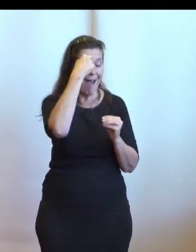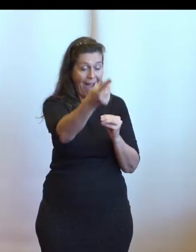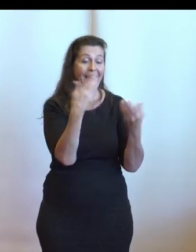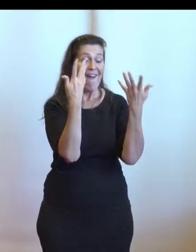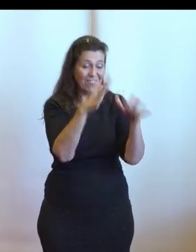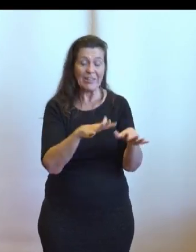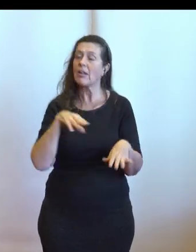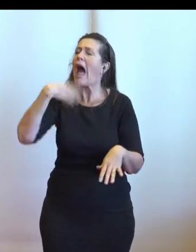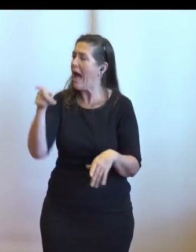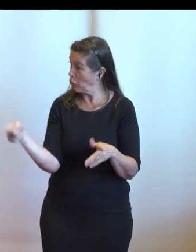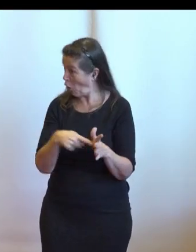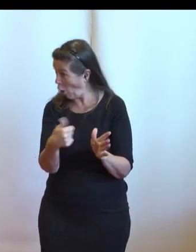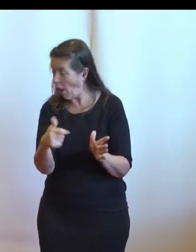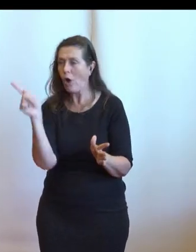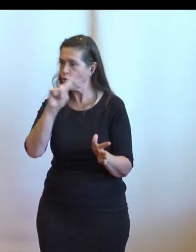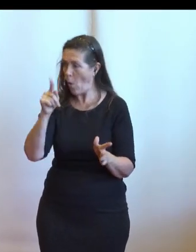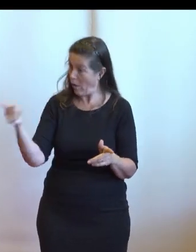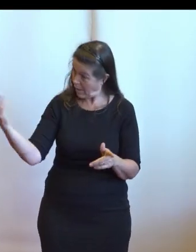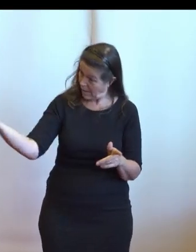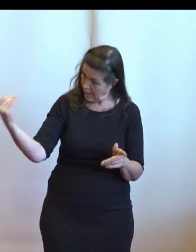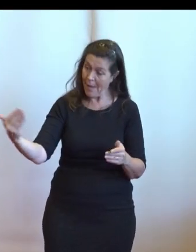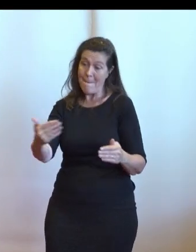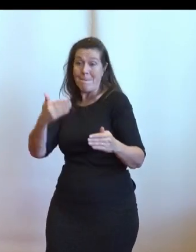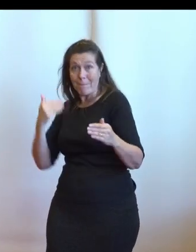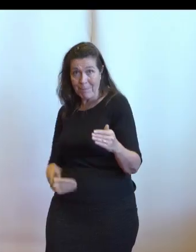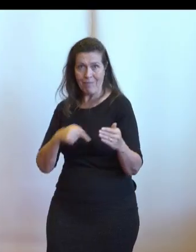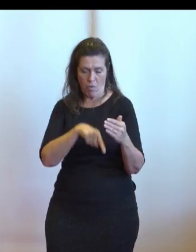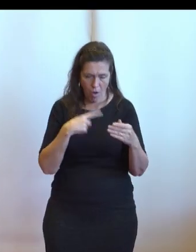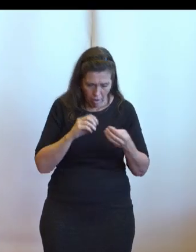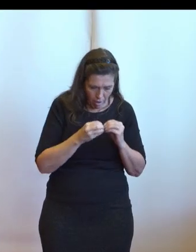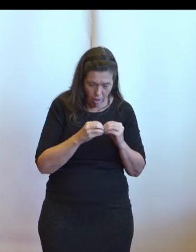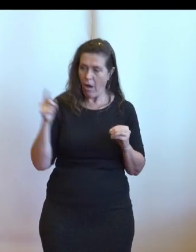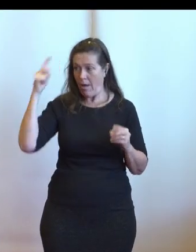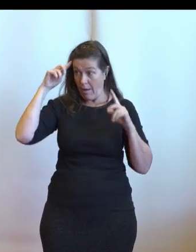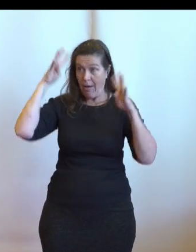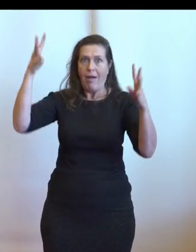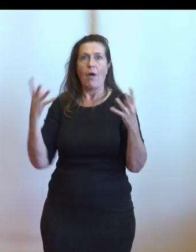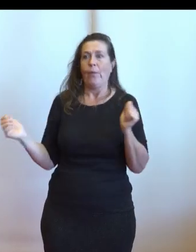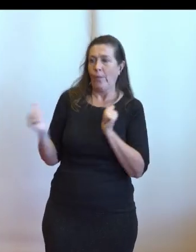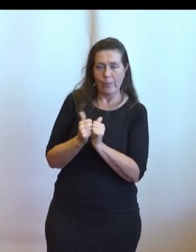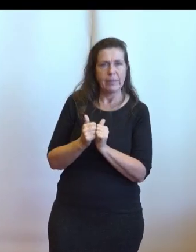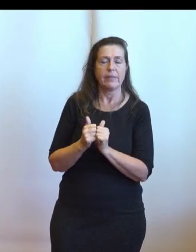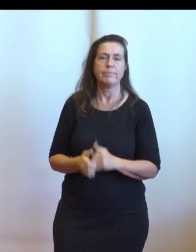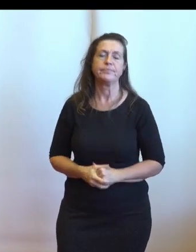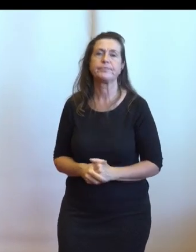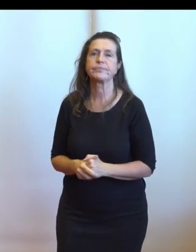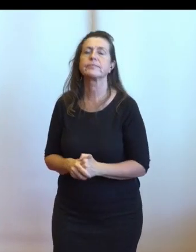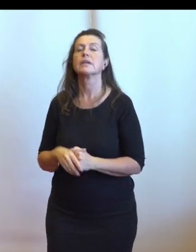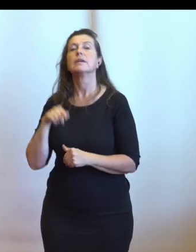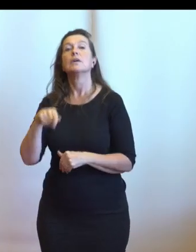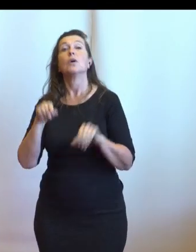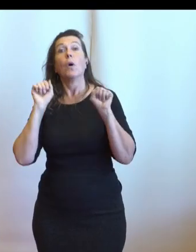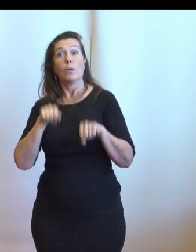Well, I would just echo what was being said. Actually, every time we launch a new product,